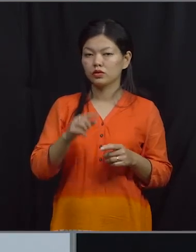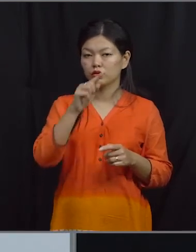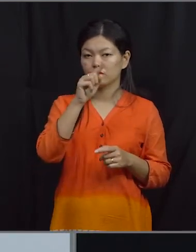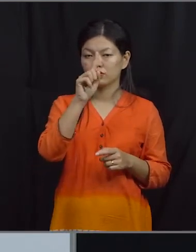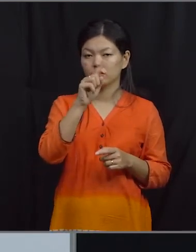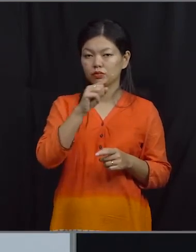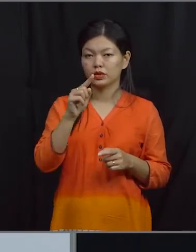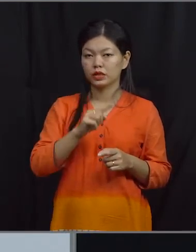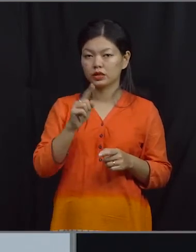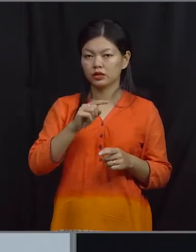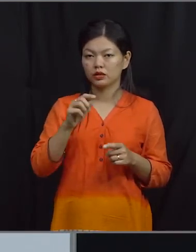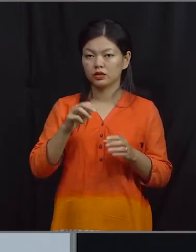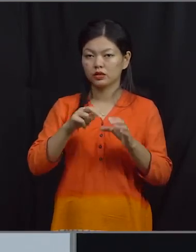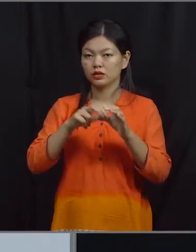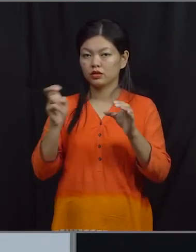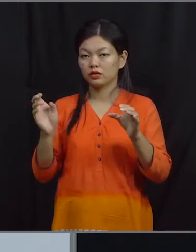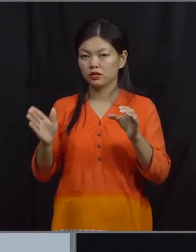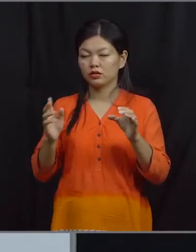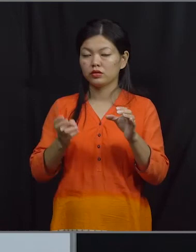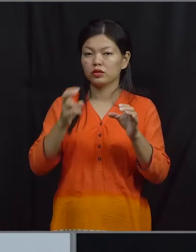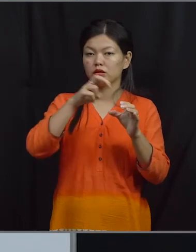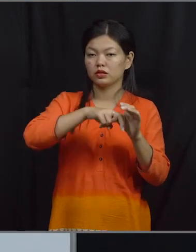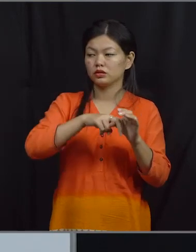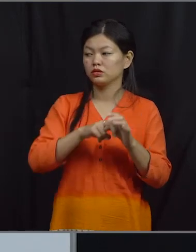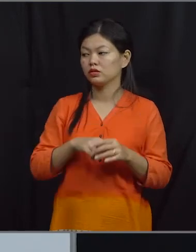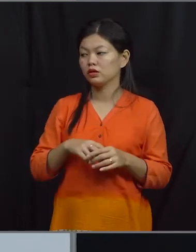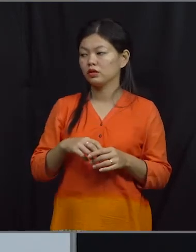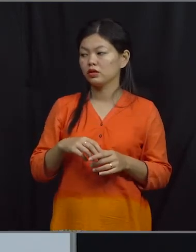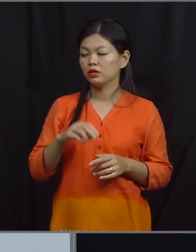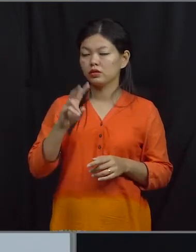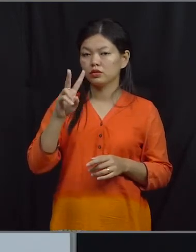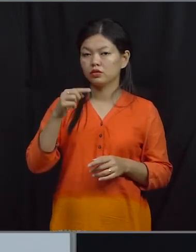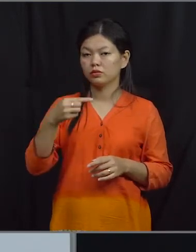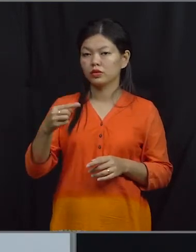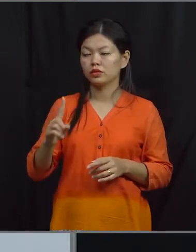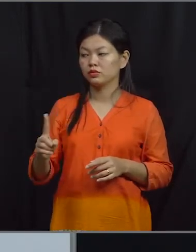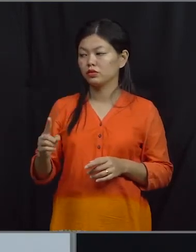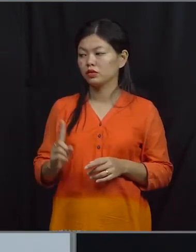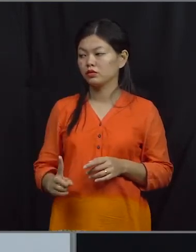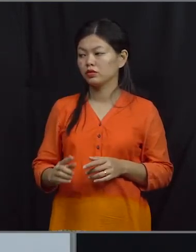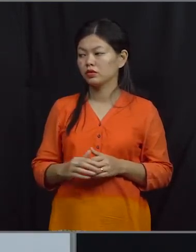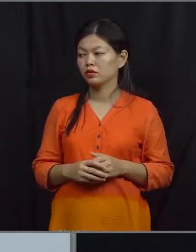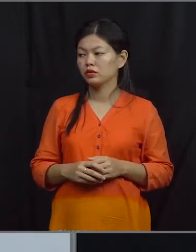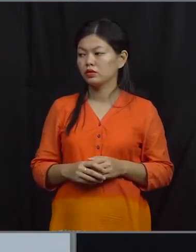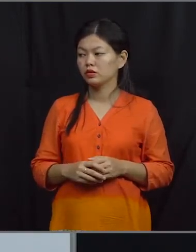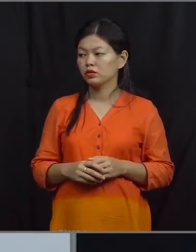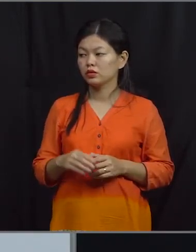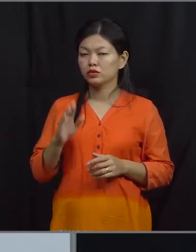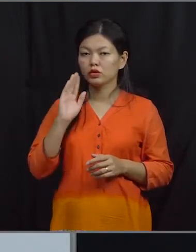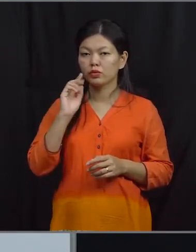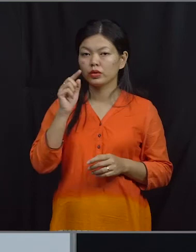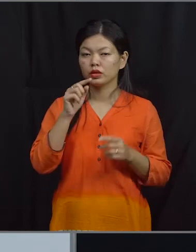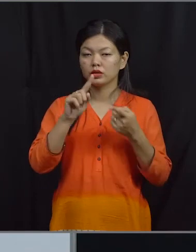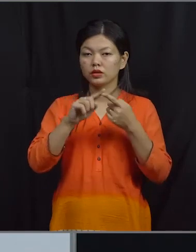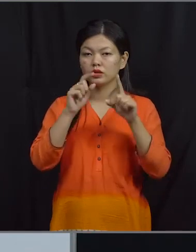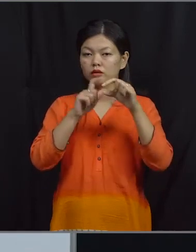it, we get 2 minus 1 1. Then if you equate this one to the right